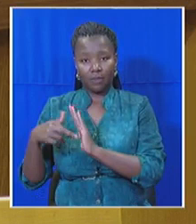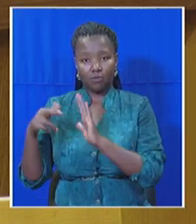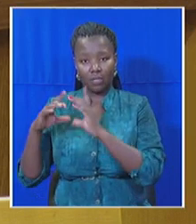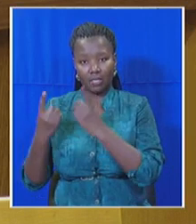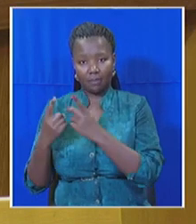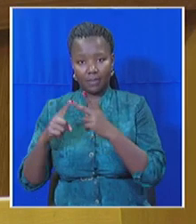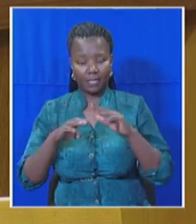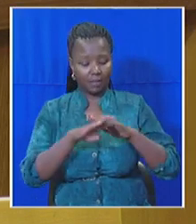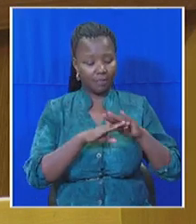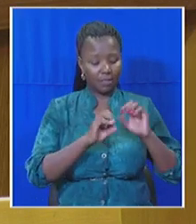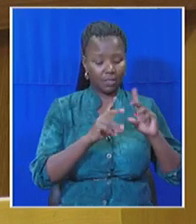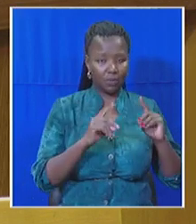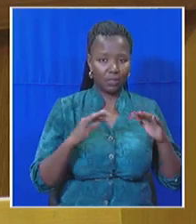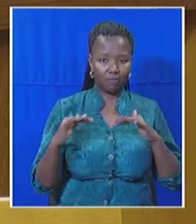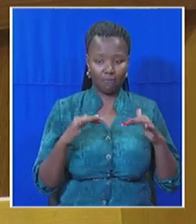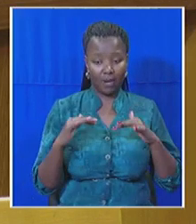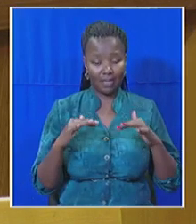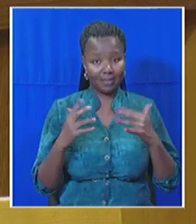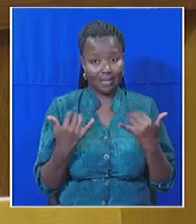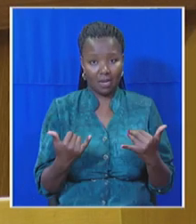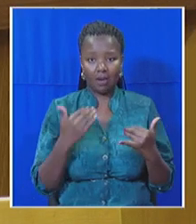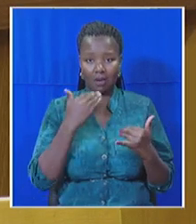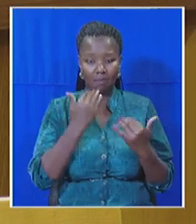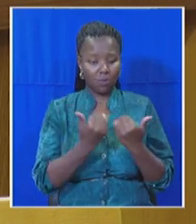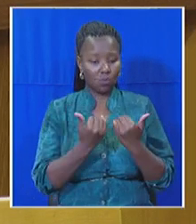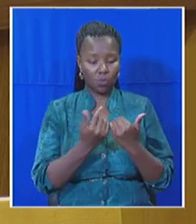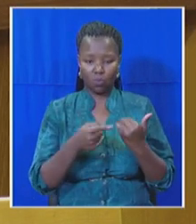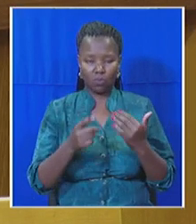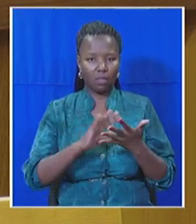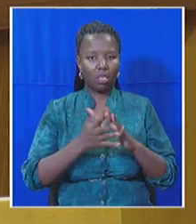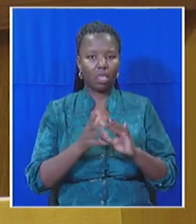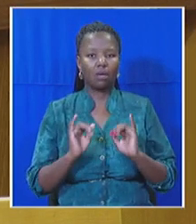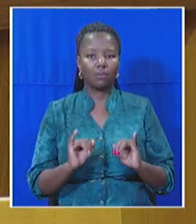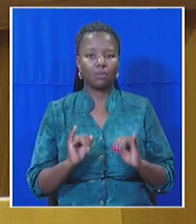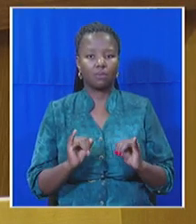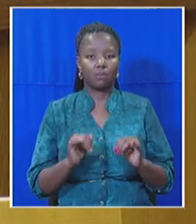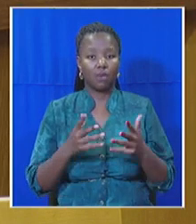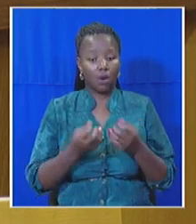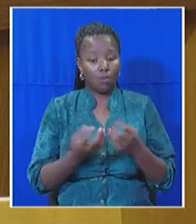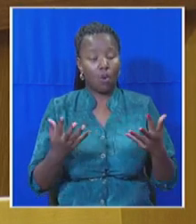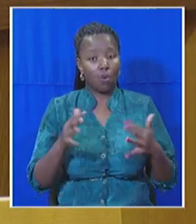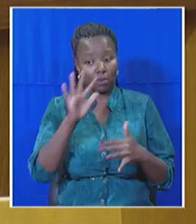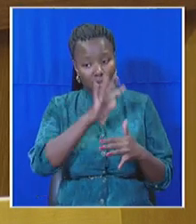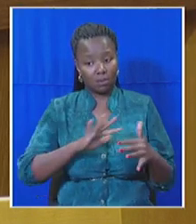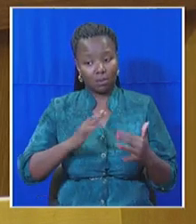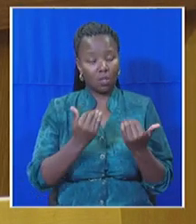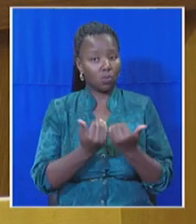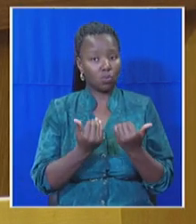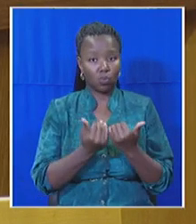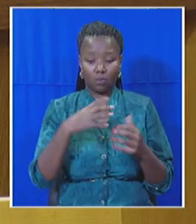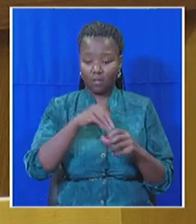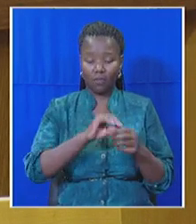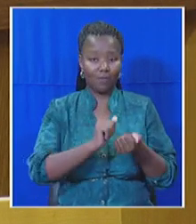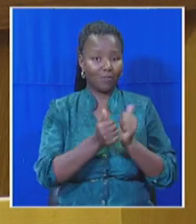Basic Education is harming sport in schools. As a result, more than half of the schools in the country are not playing any form of